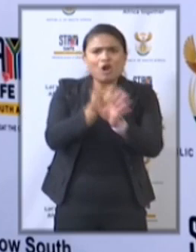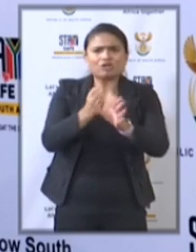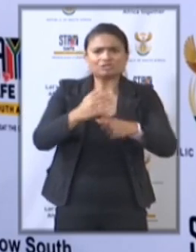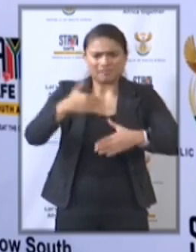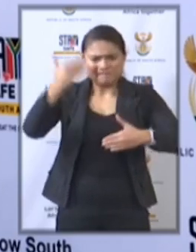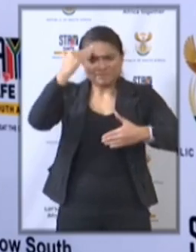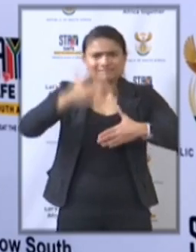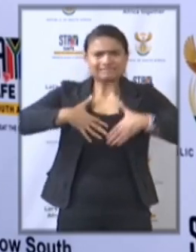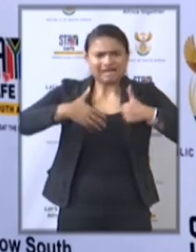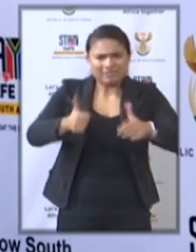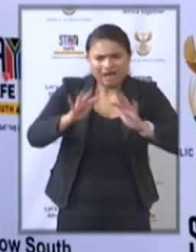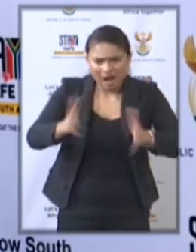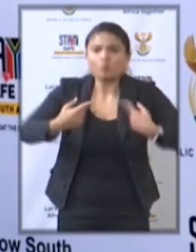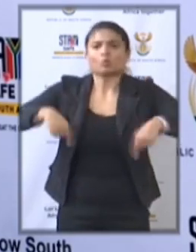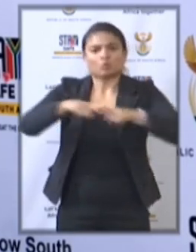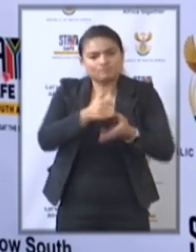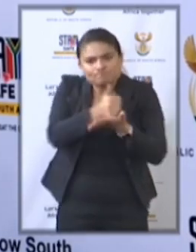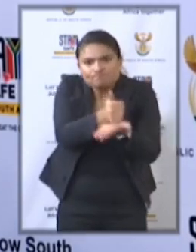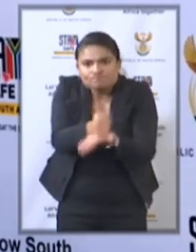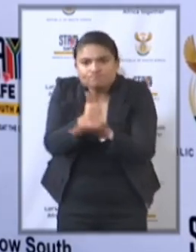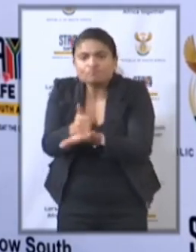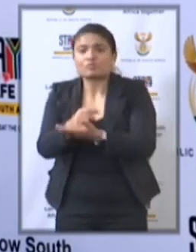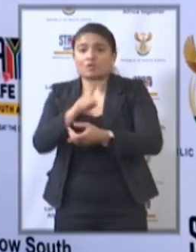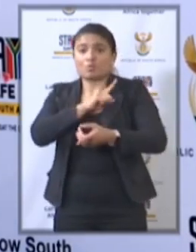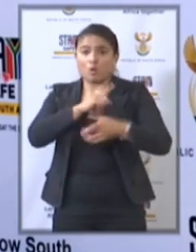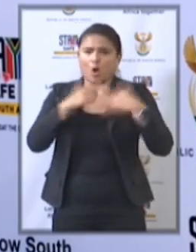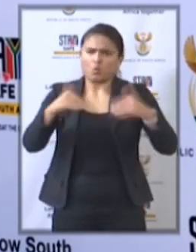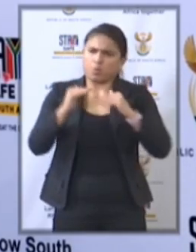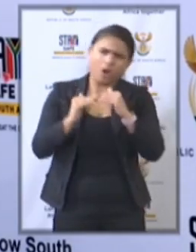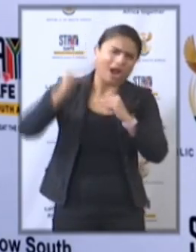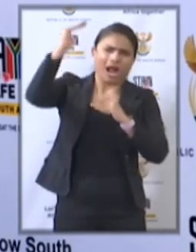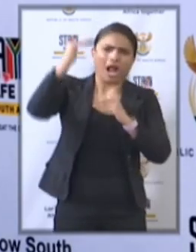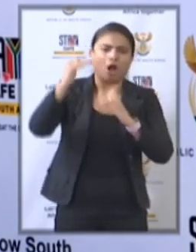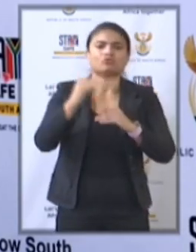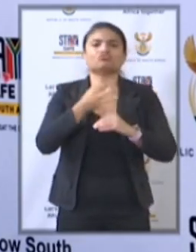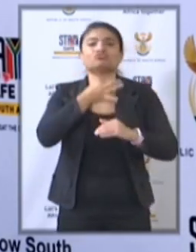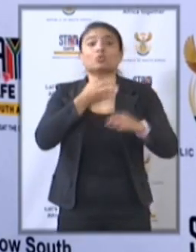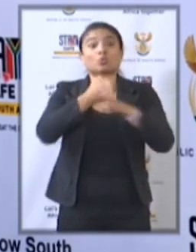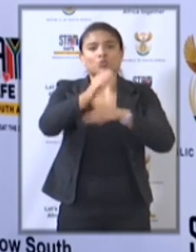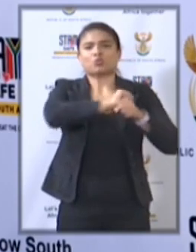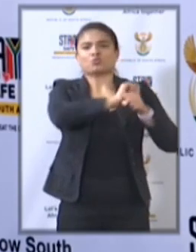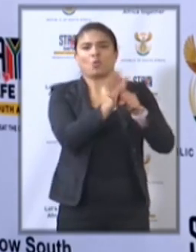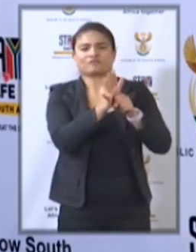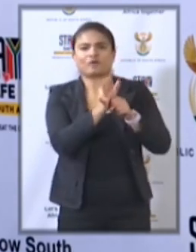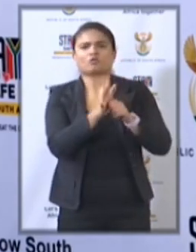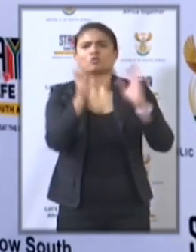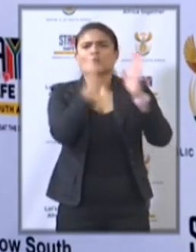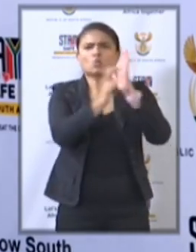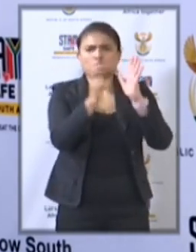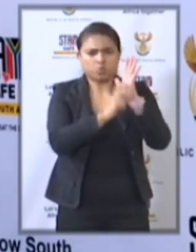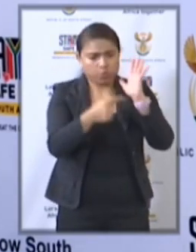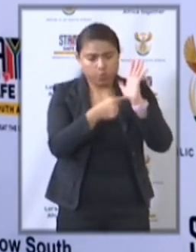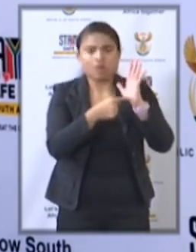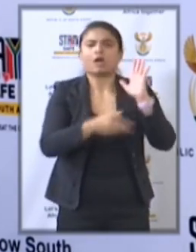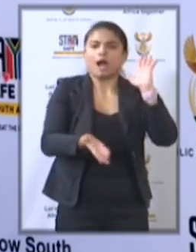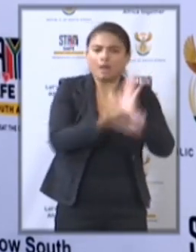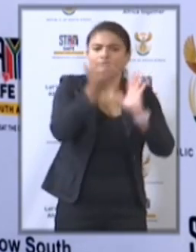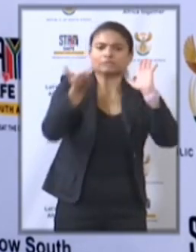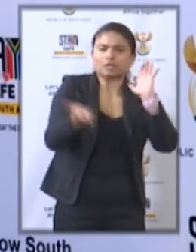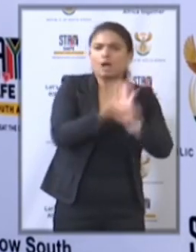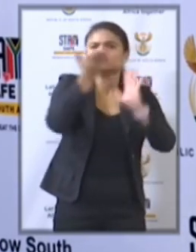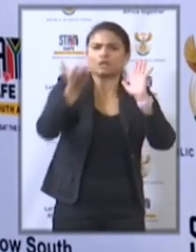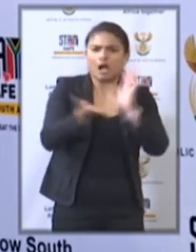this pandemic. We regularly update and align these guidelines according to the National Institute of